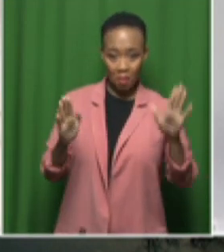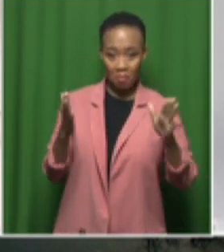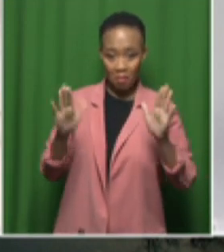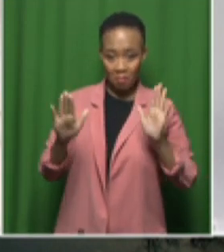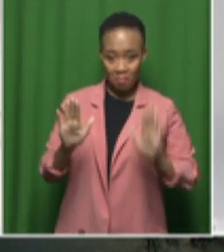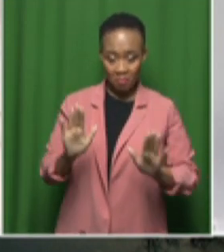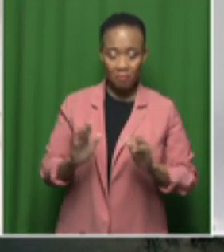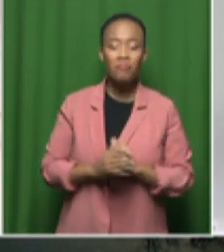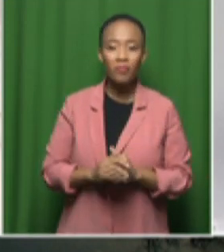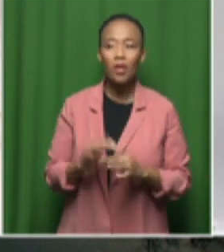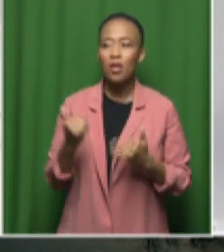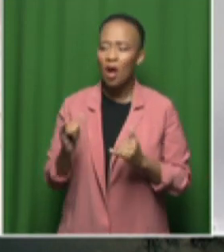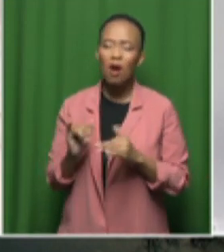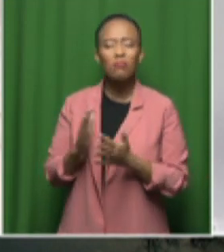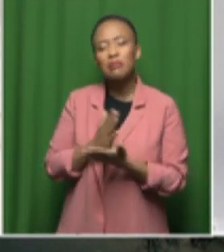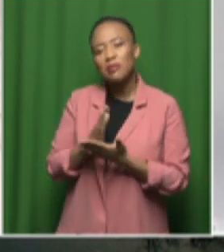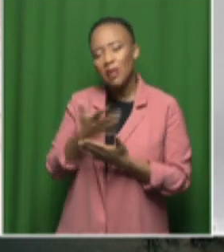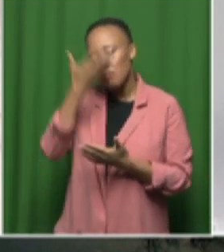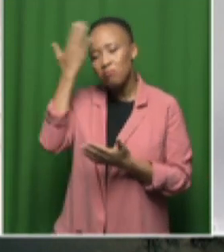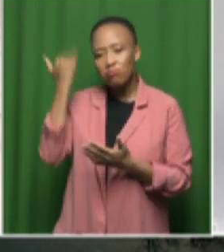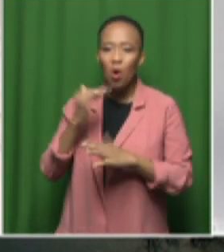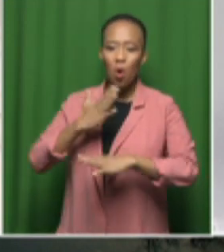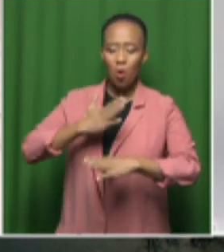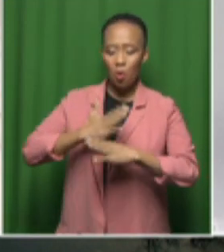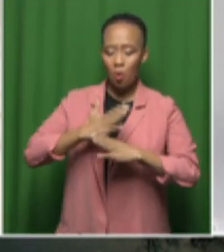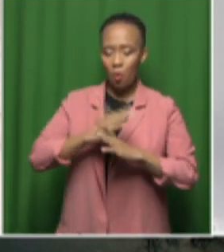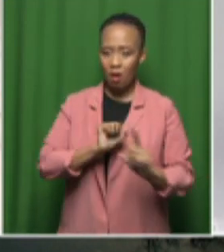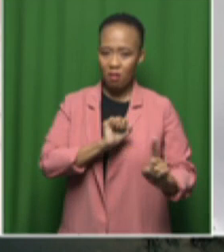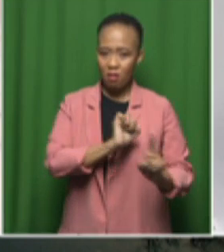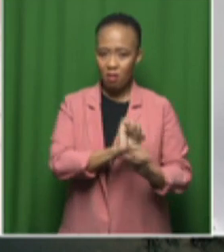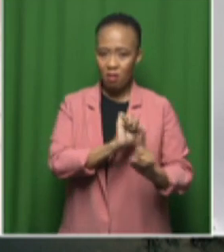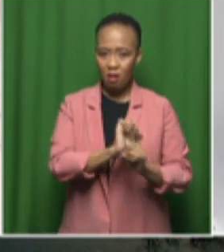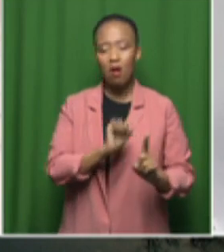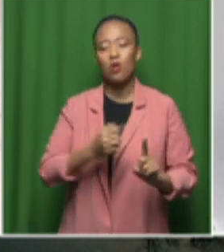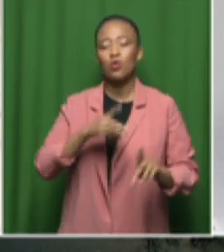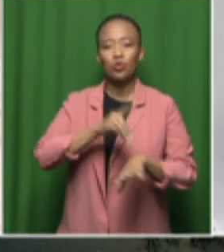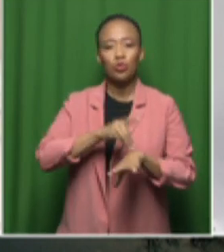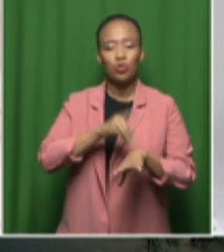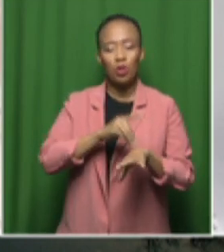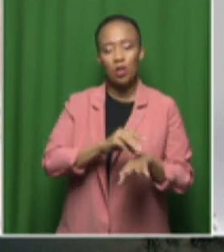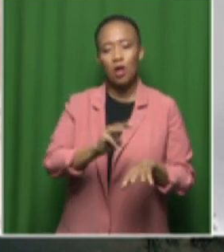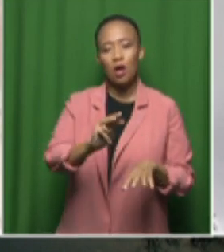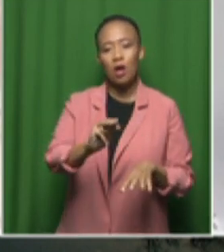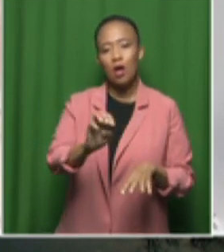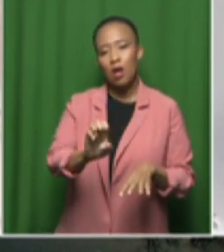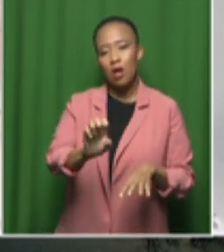about the work of Dr. Esther Mahlangu and why her work is so important.